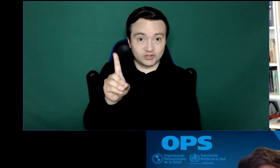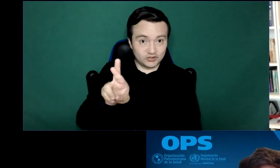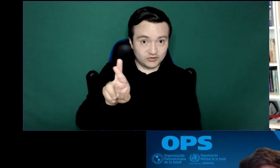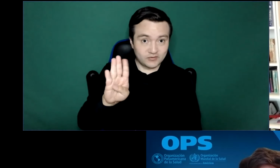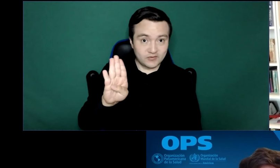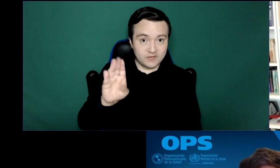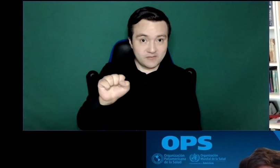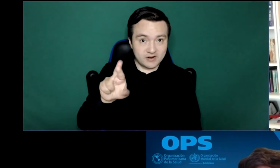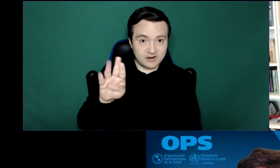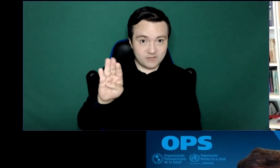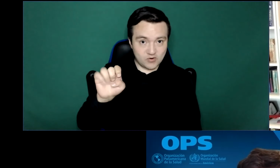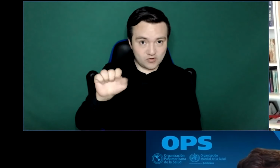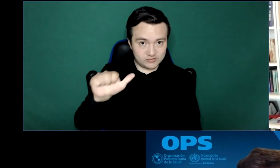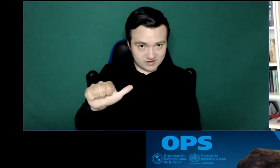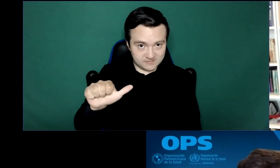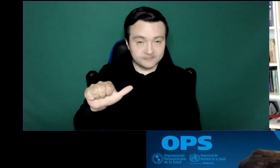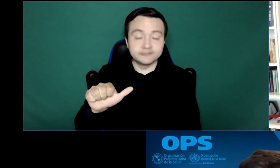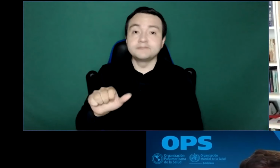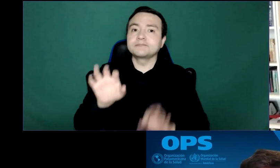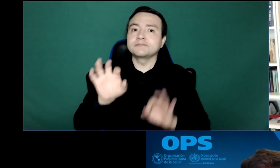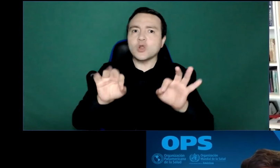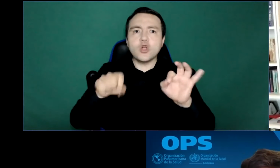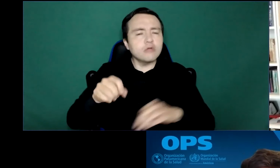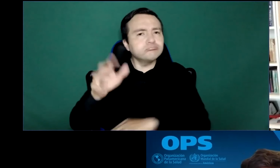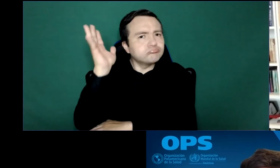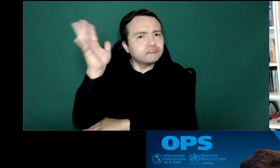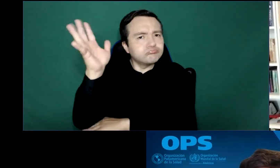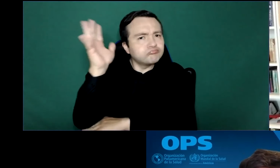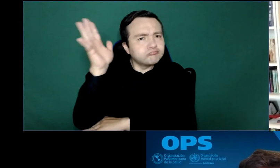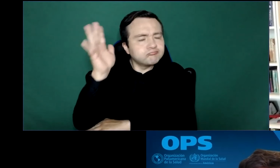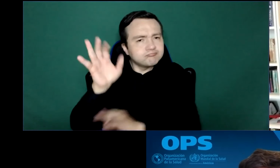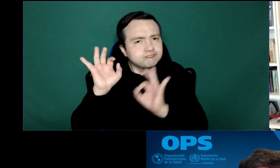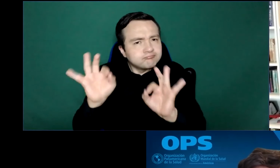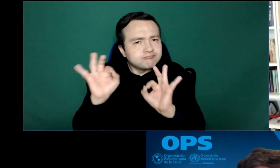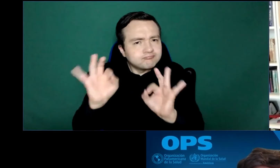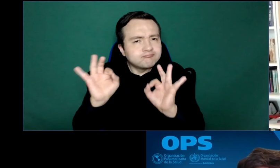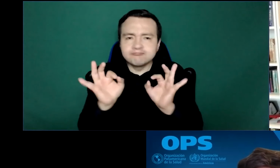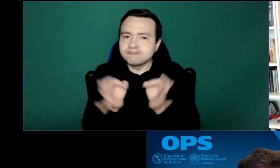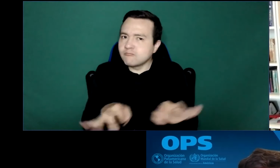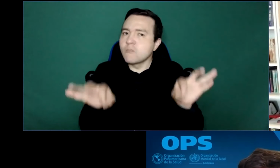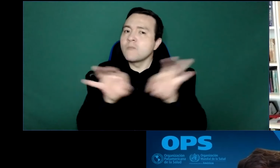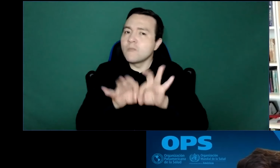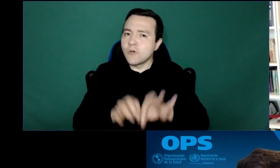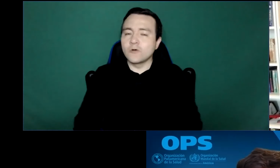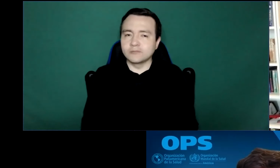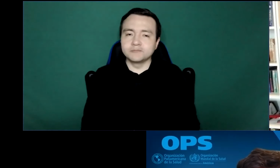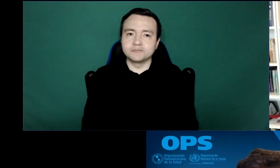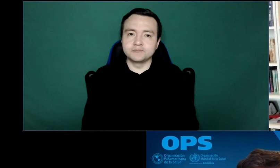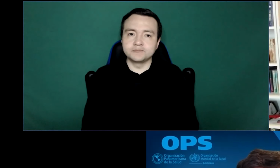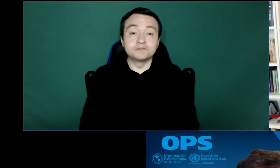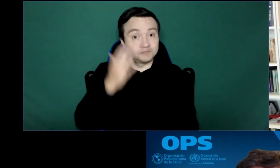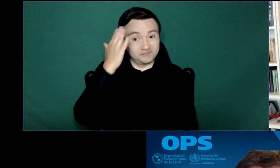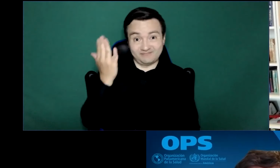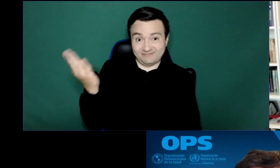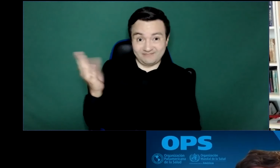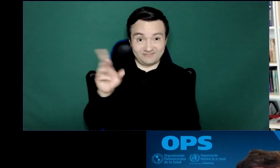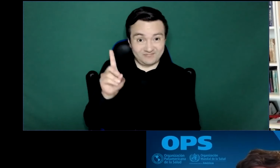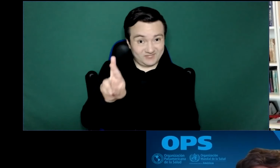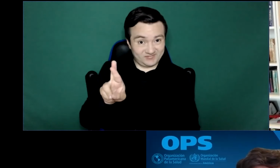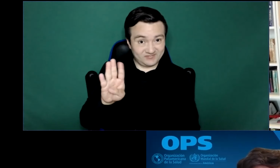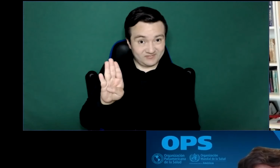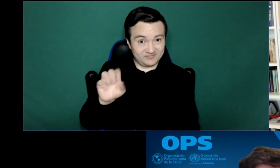those very motivating remarks. I think Dr. Barbosa has really presented for us the clear